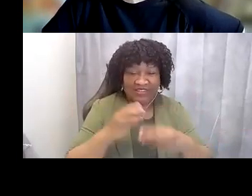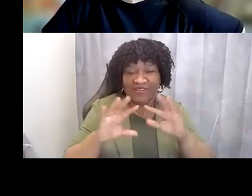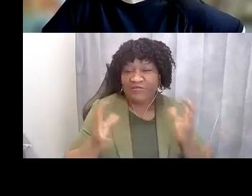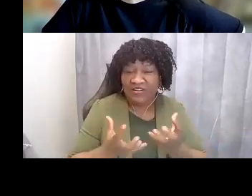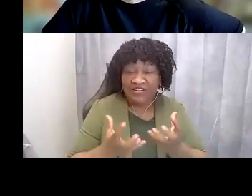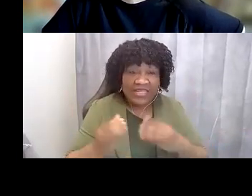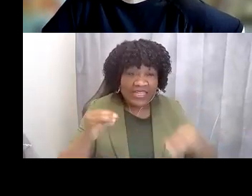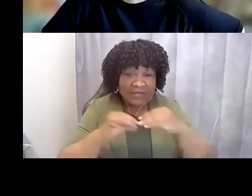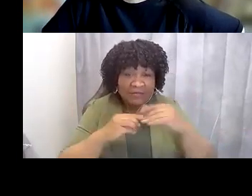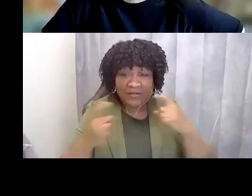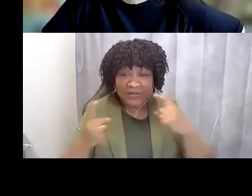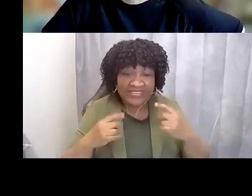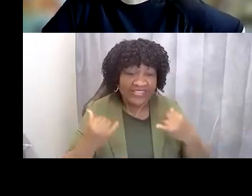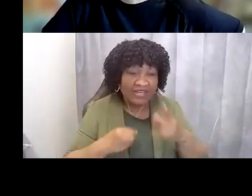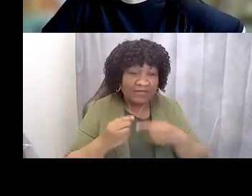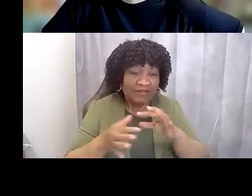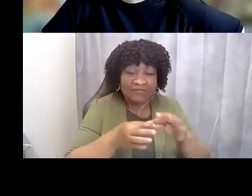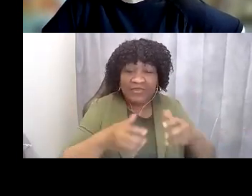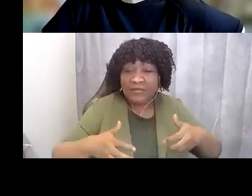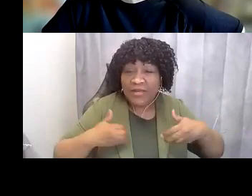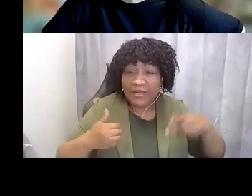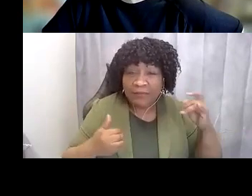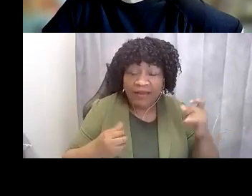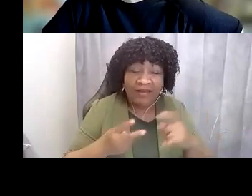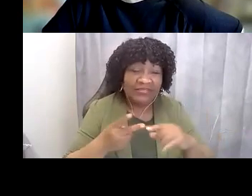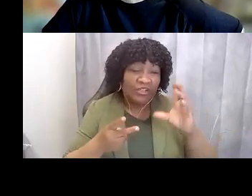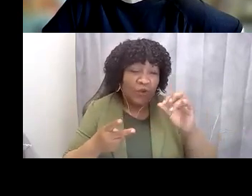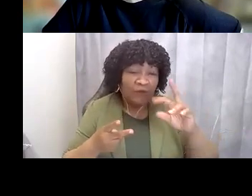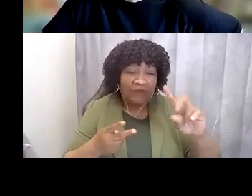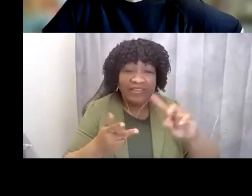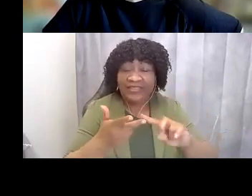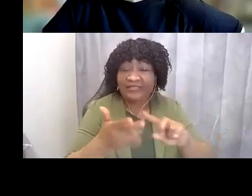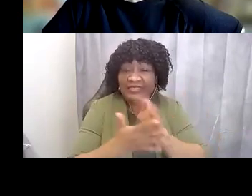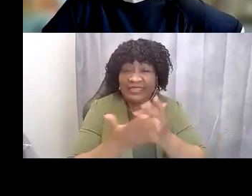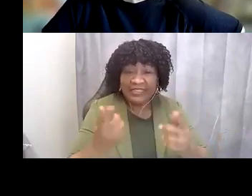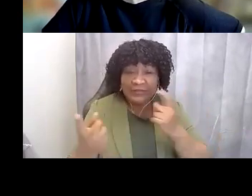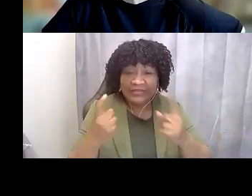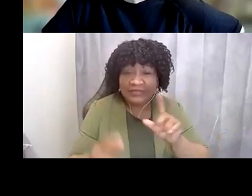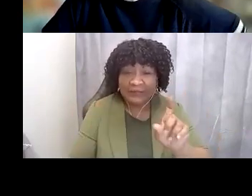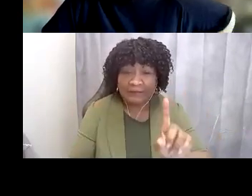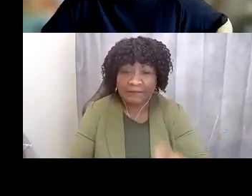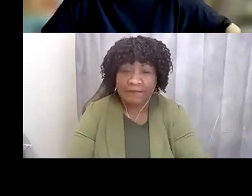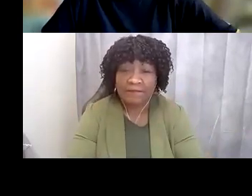for me though about monkeypox or COVID or anything like that?